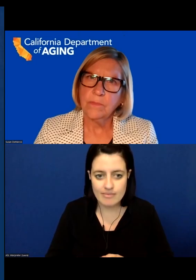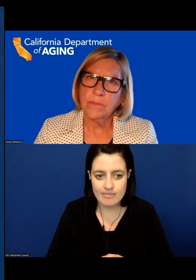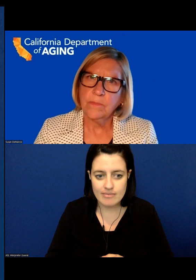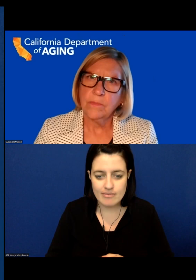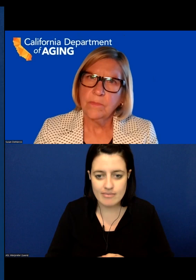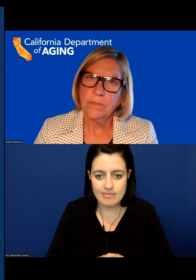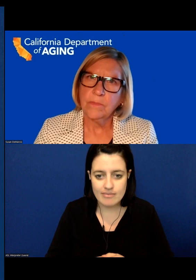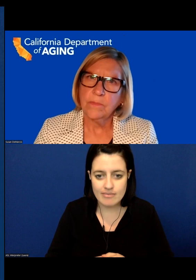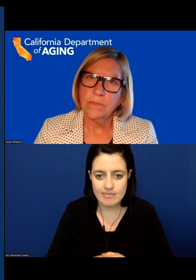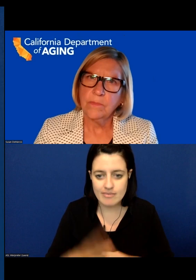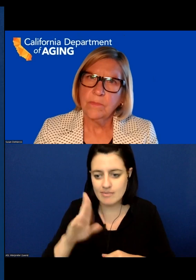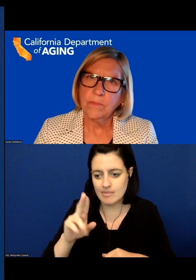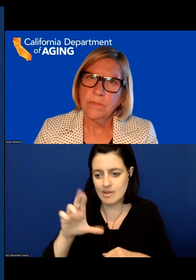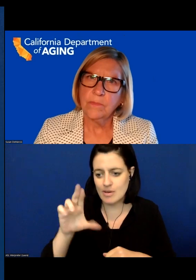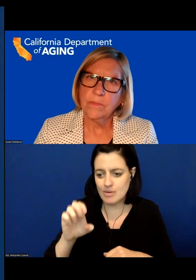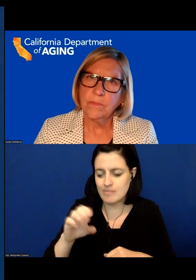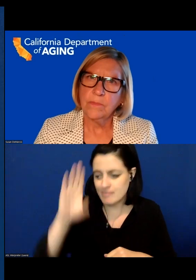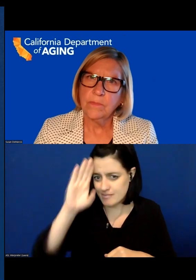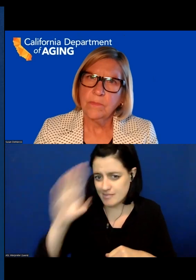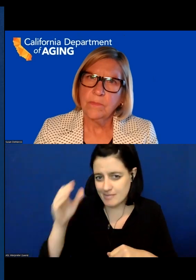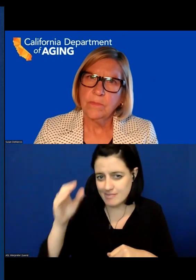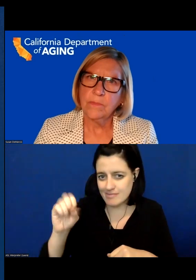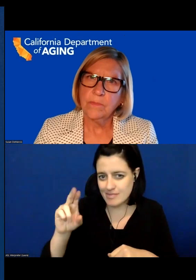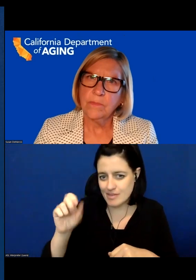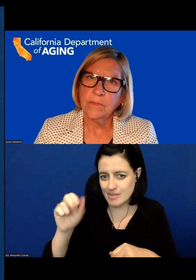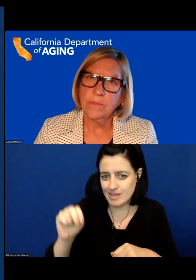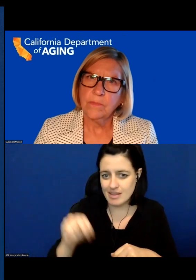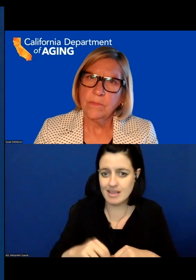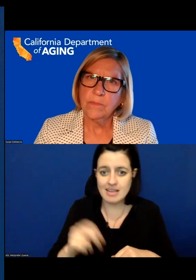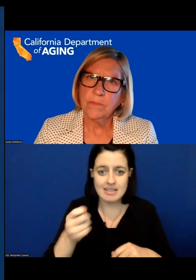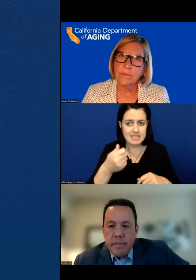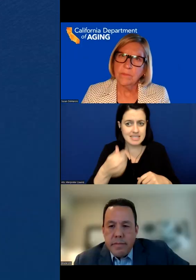Hi, Susan. Thanks, Aaron. And if anybody else